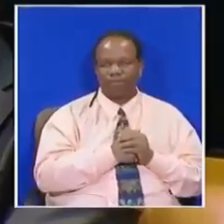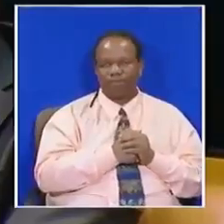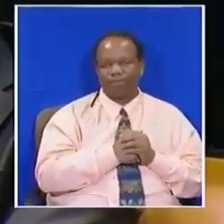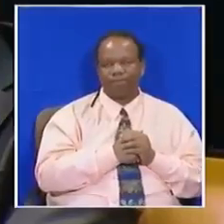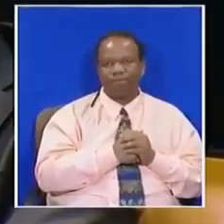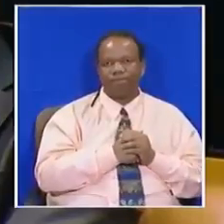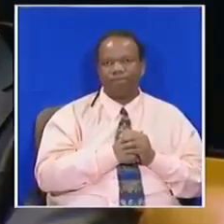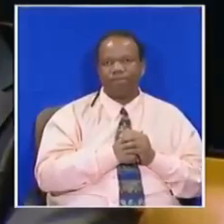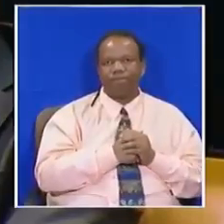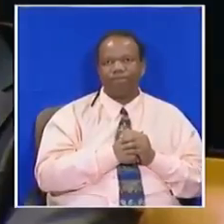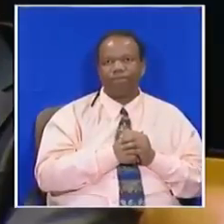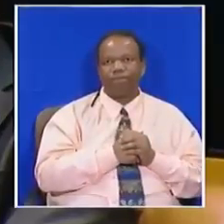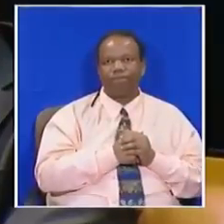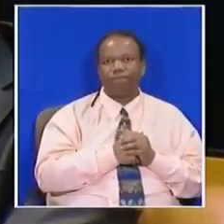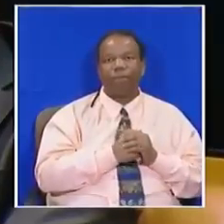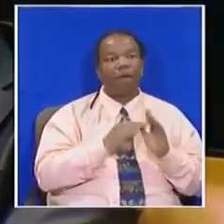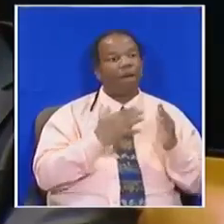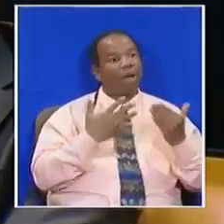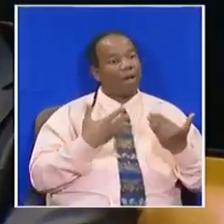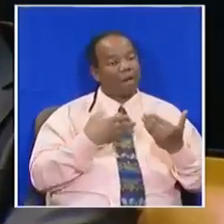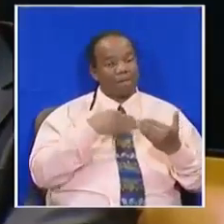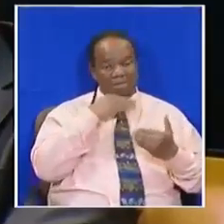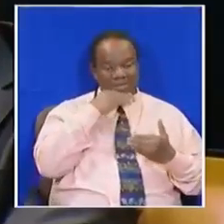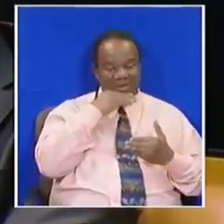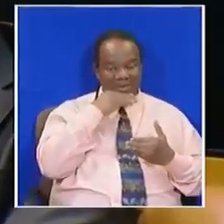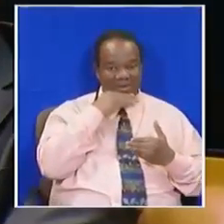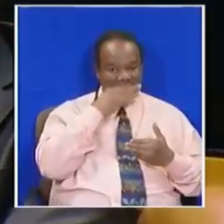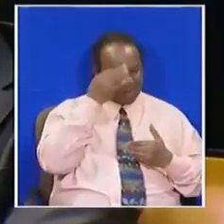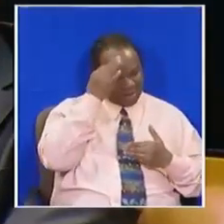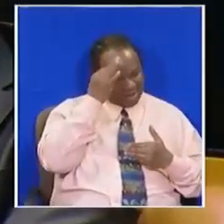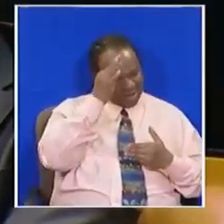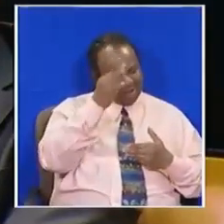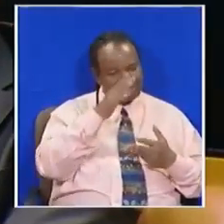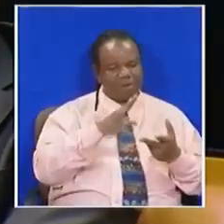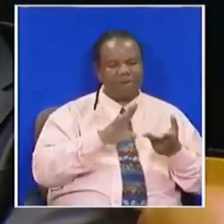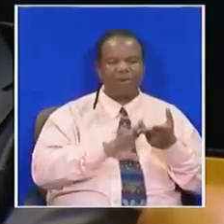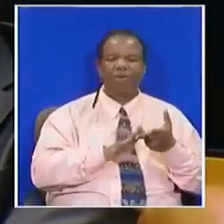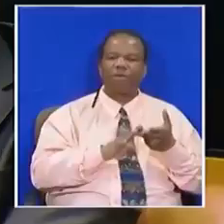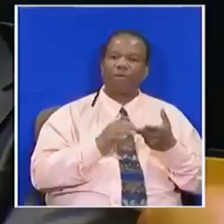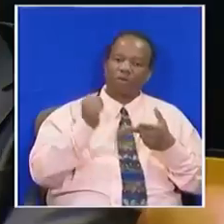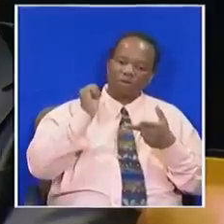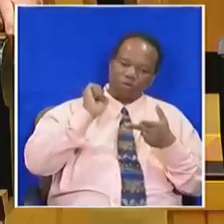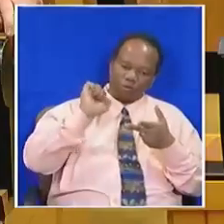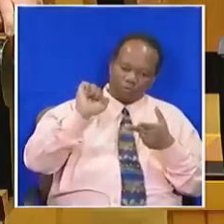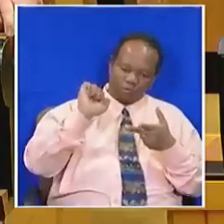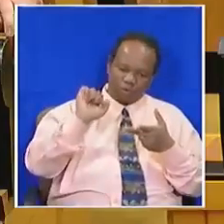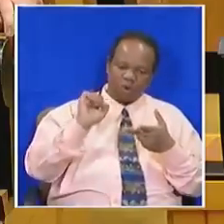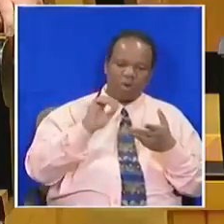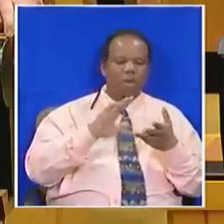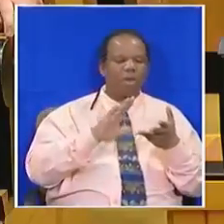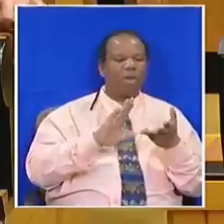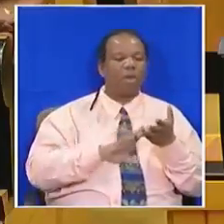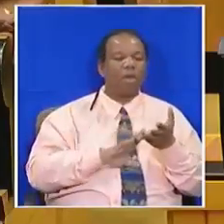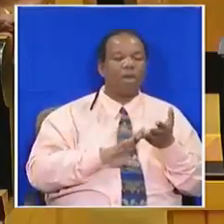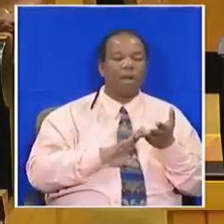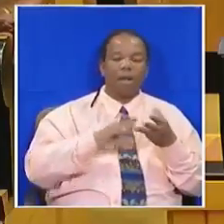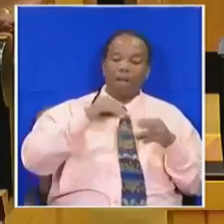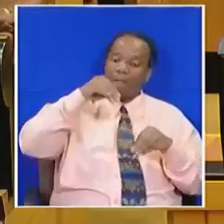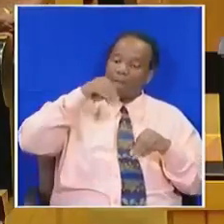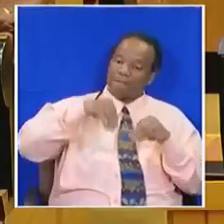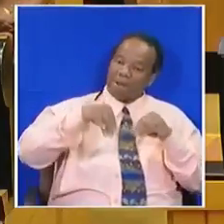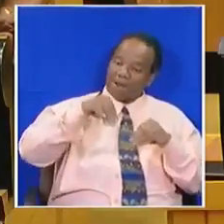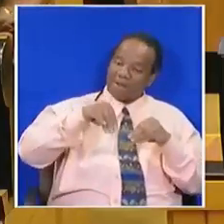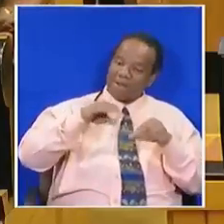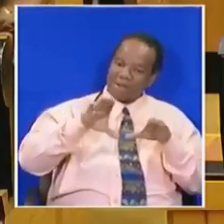requires that both government, both labor, as well as the mining industry should